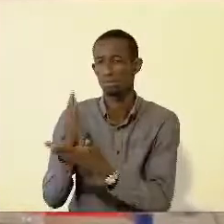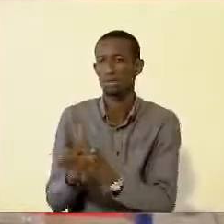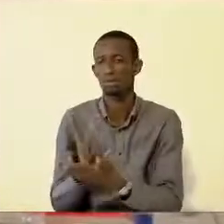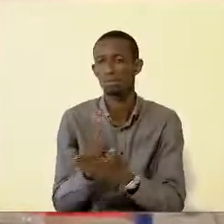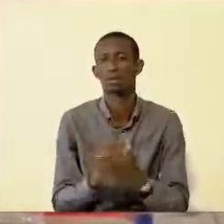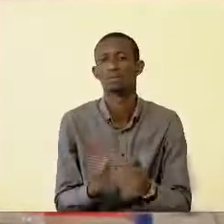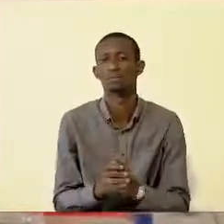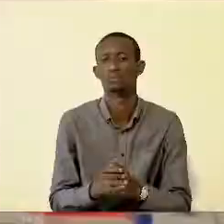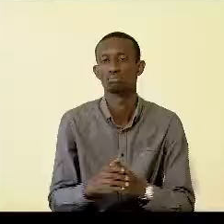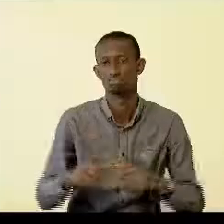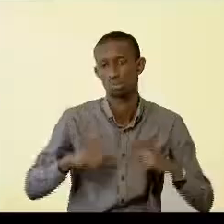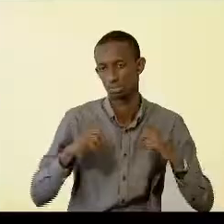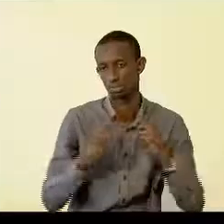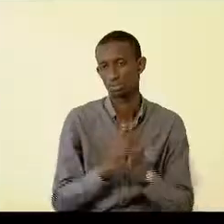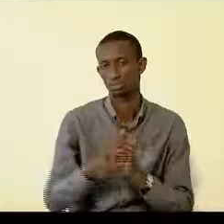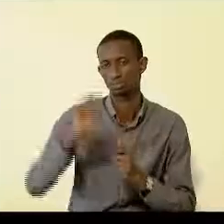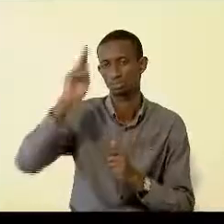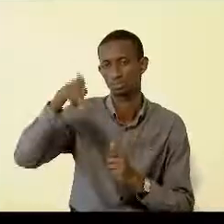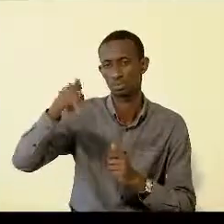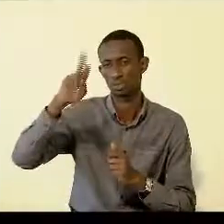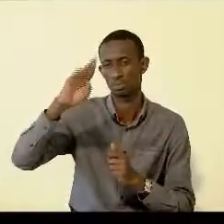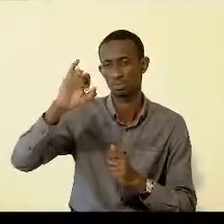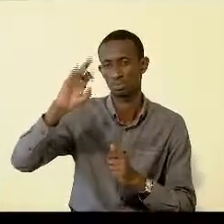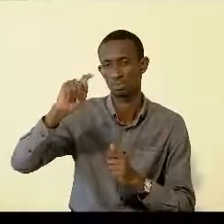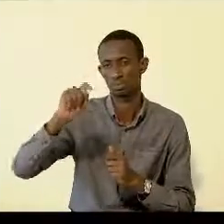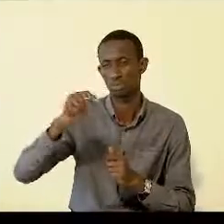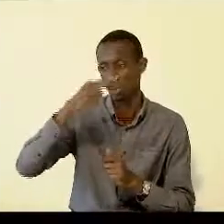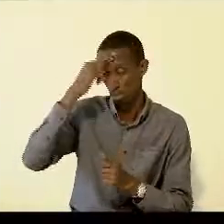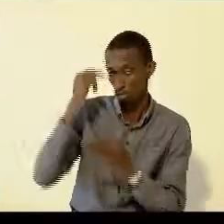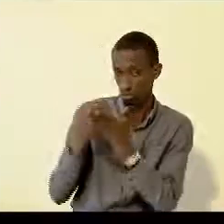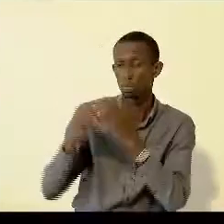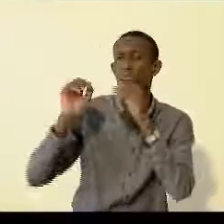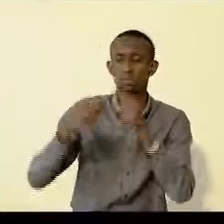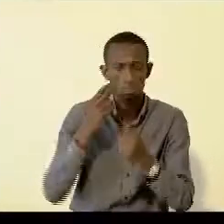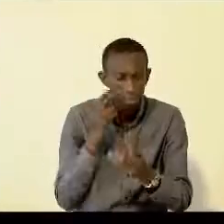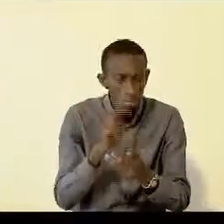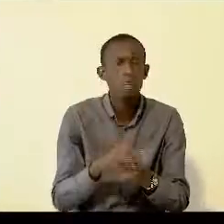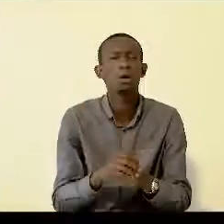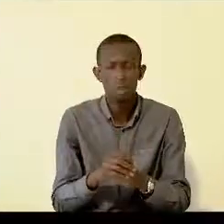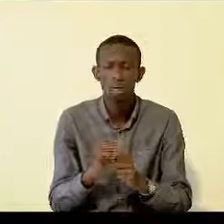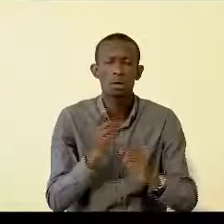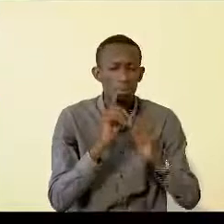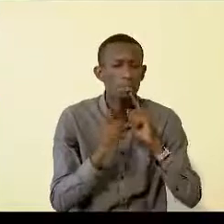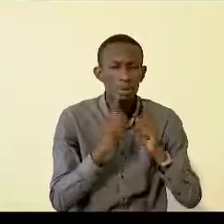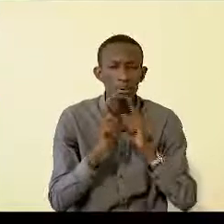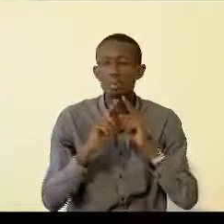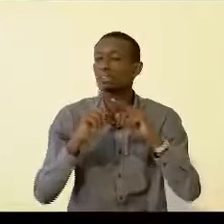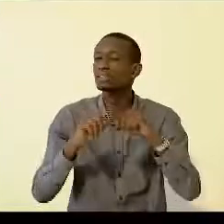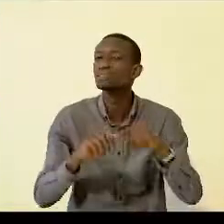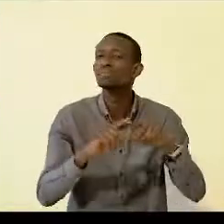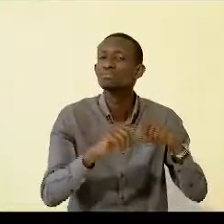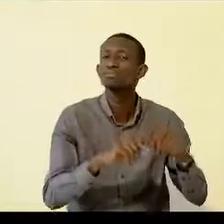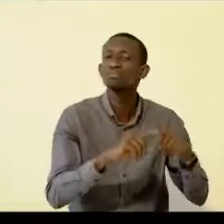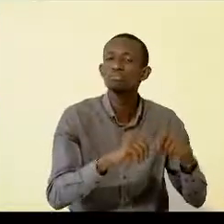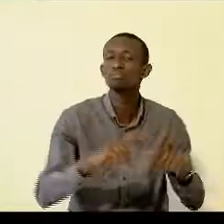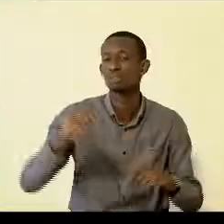light spectrum. And because of that, we can observe different colors depending on the